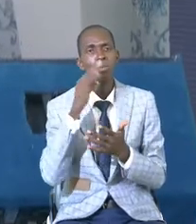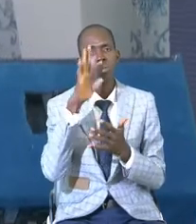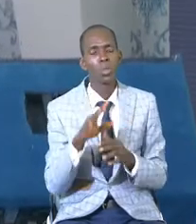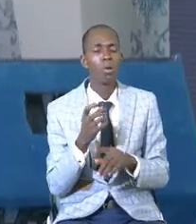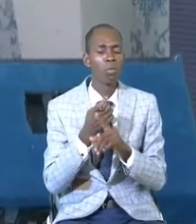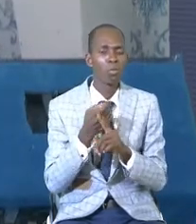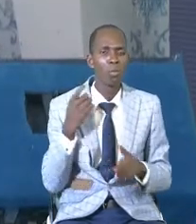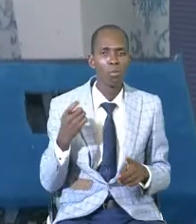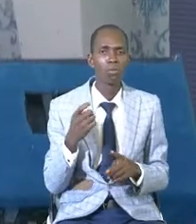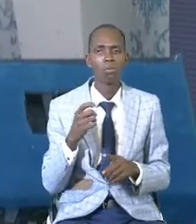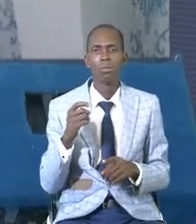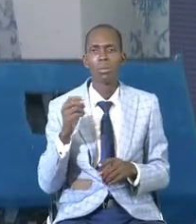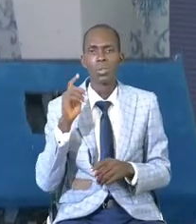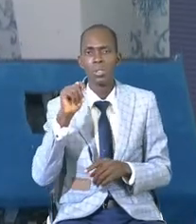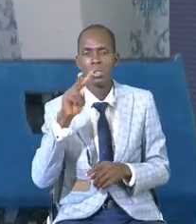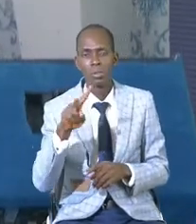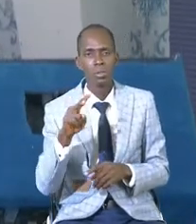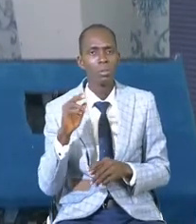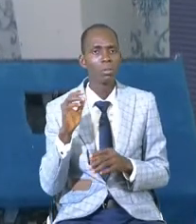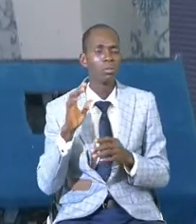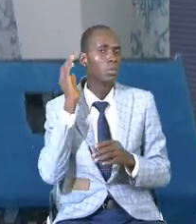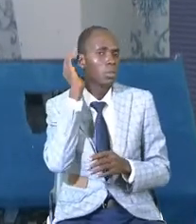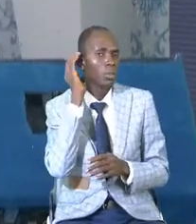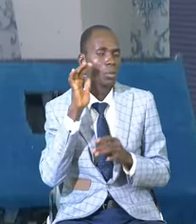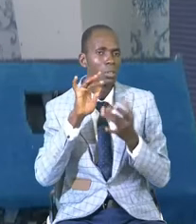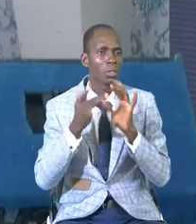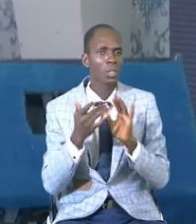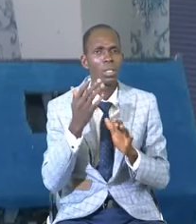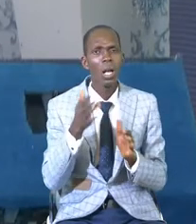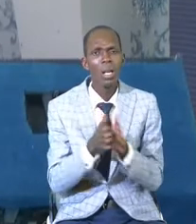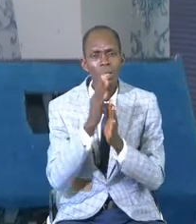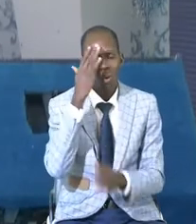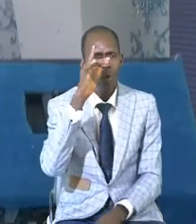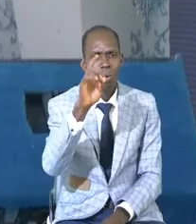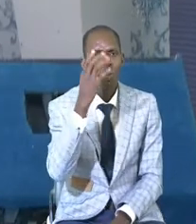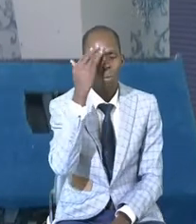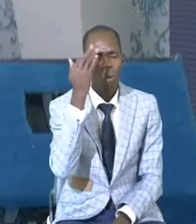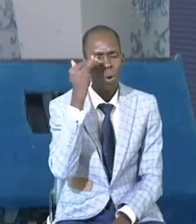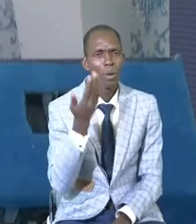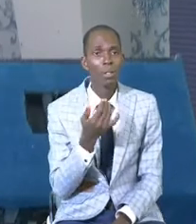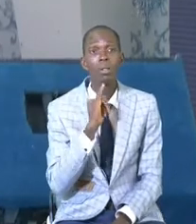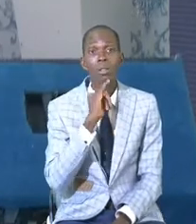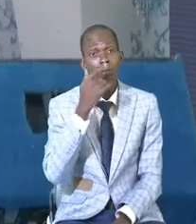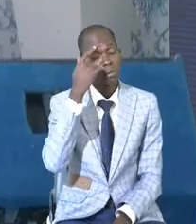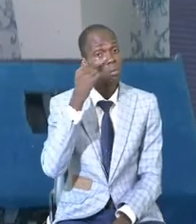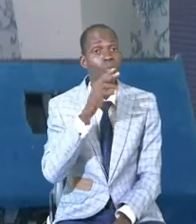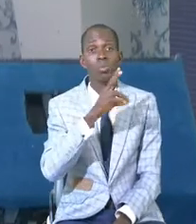any church. You say why? They say because no church is